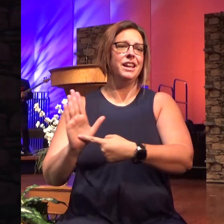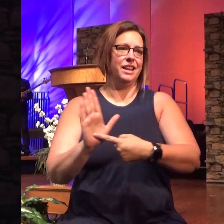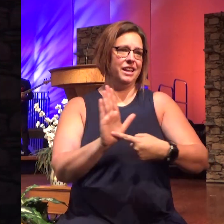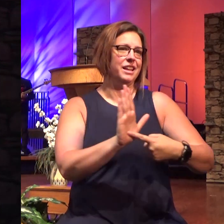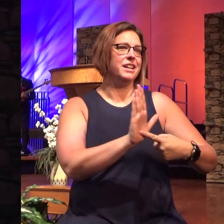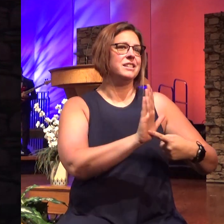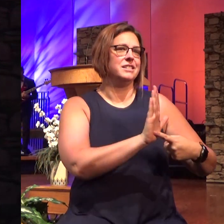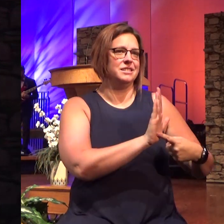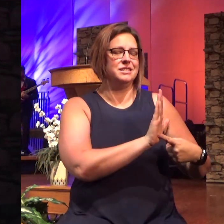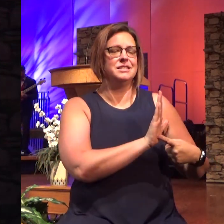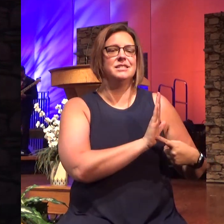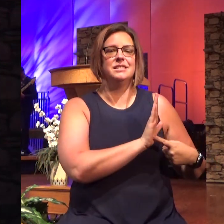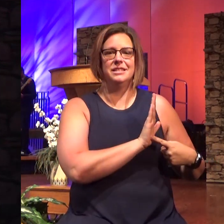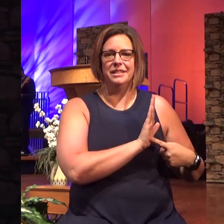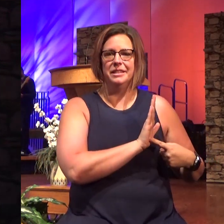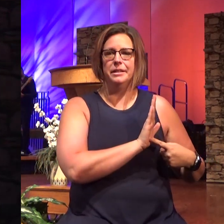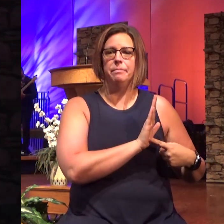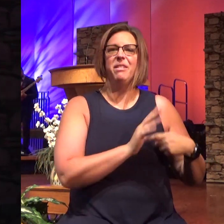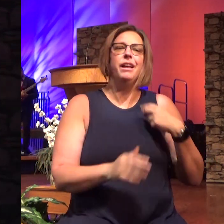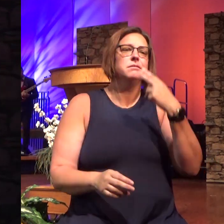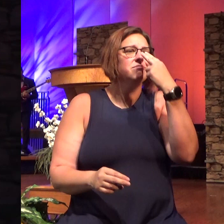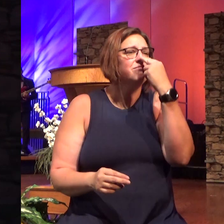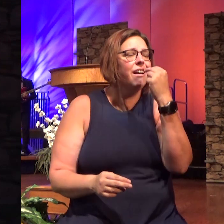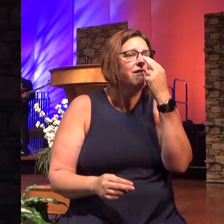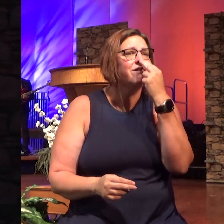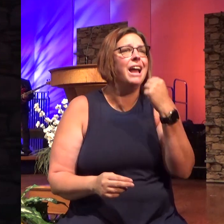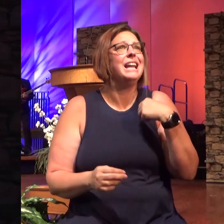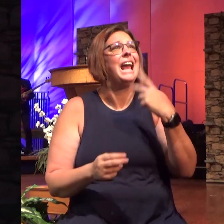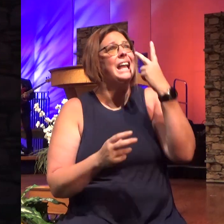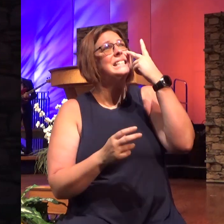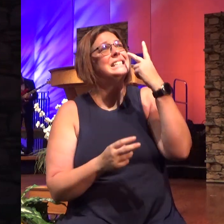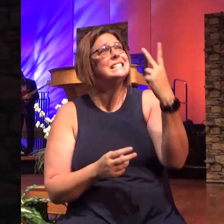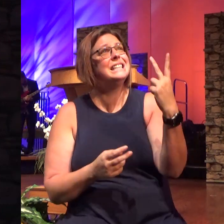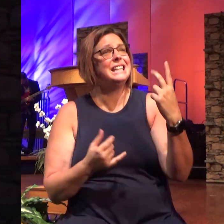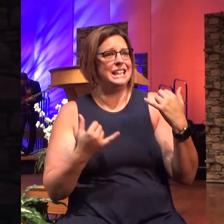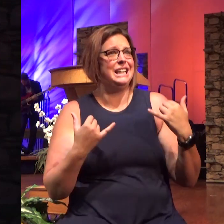revealed. Ain't it funny how I can see it